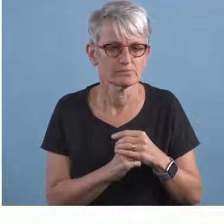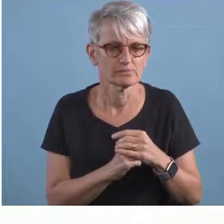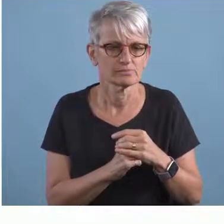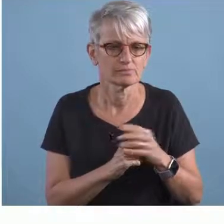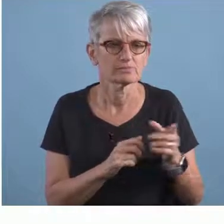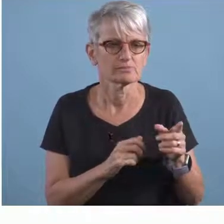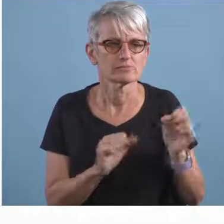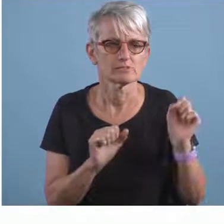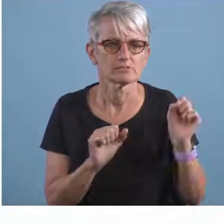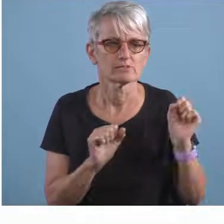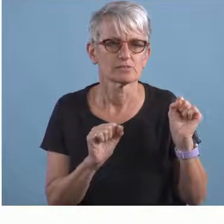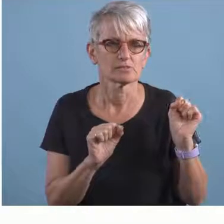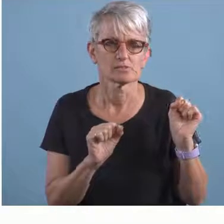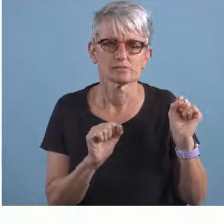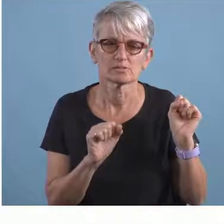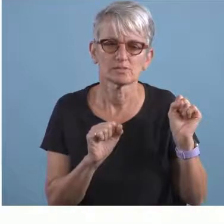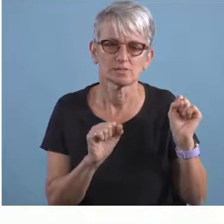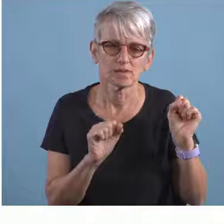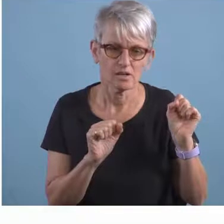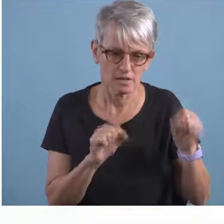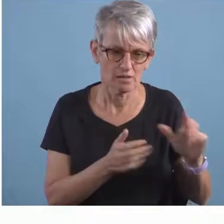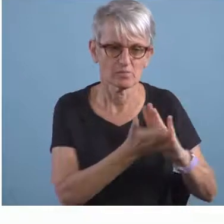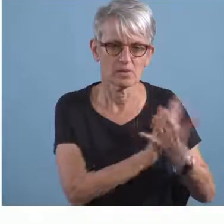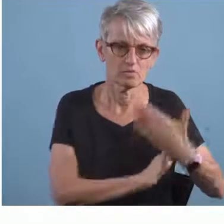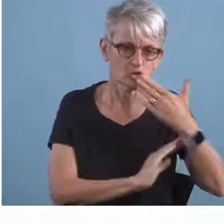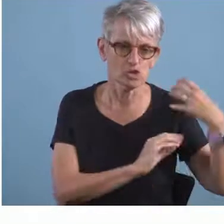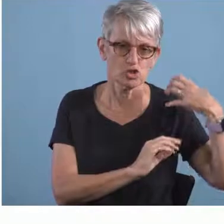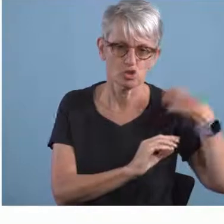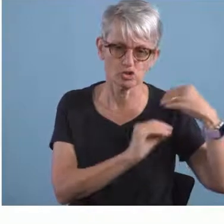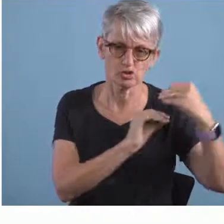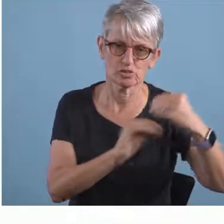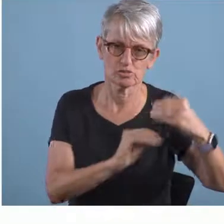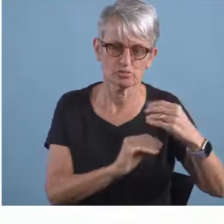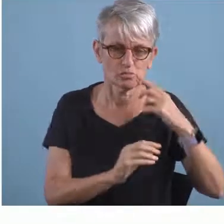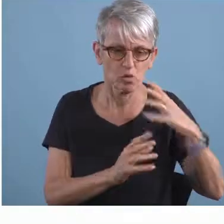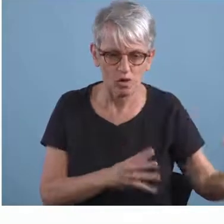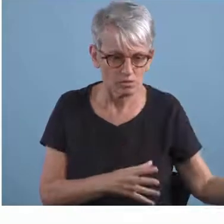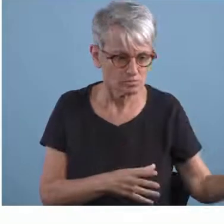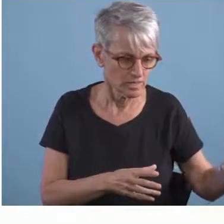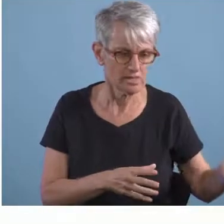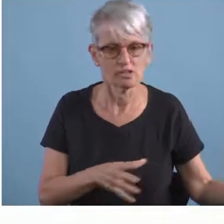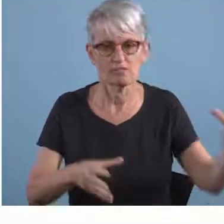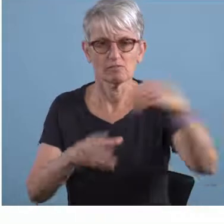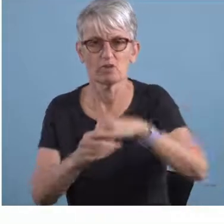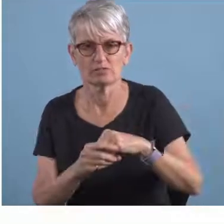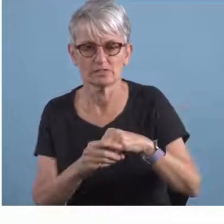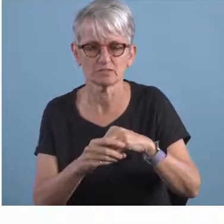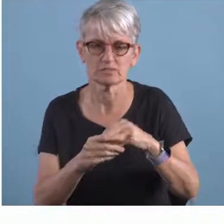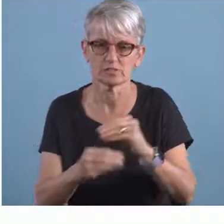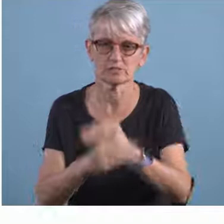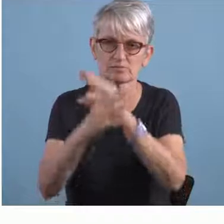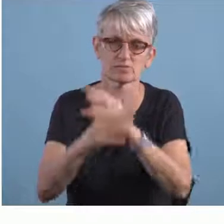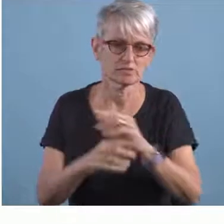get more opportunities to be a good coach for that student by being engaged in a session. So you can actually be teaching that